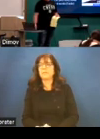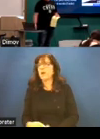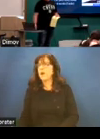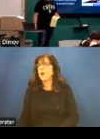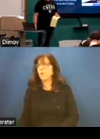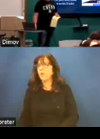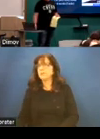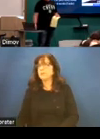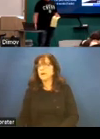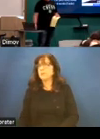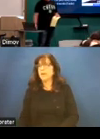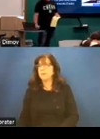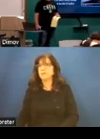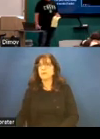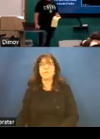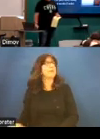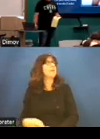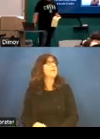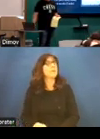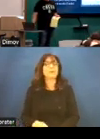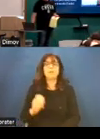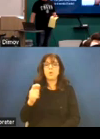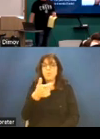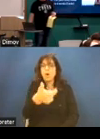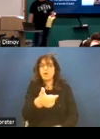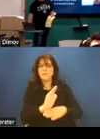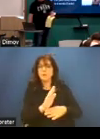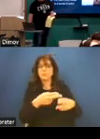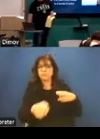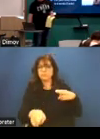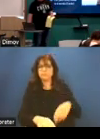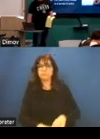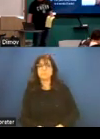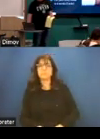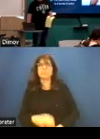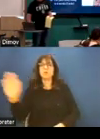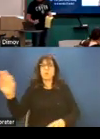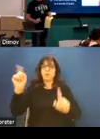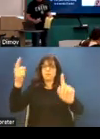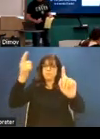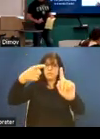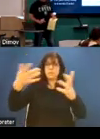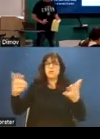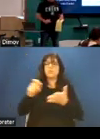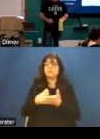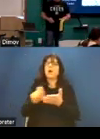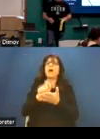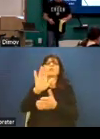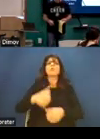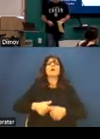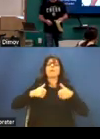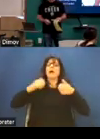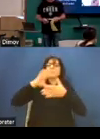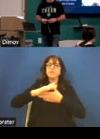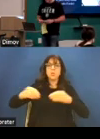Okay, while if you're still going, we're going to just watch this video real quick. Here is your mission. Write your life story